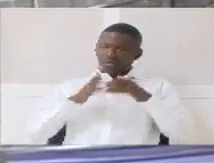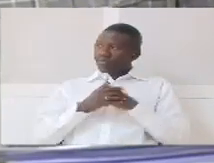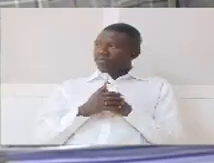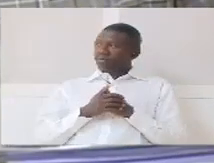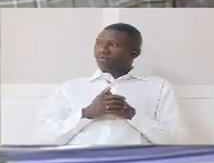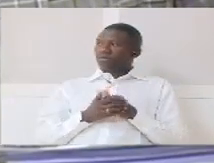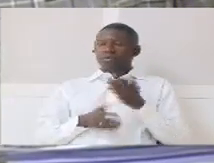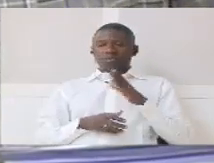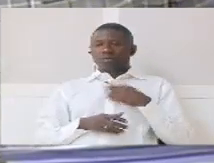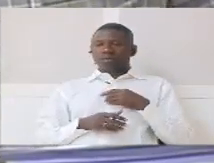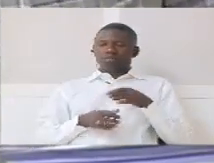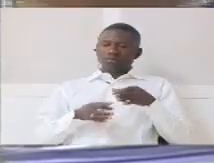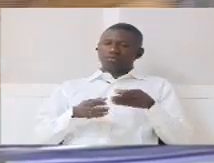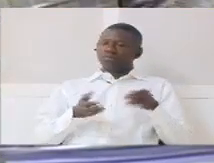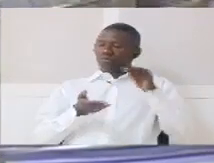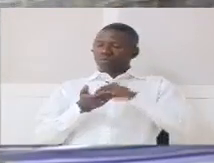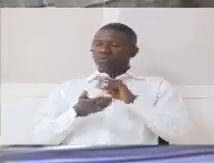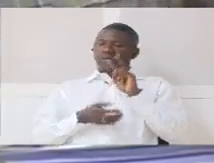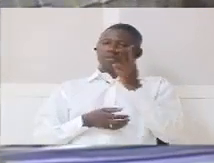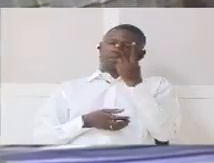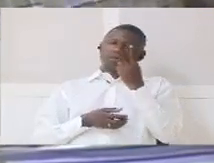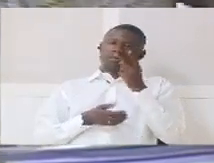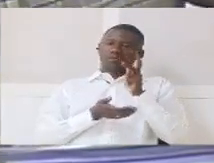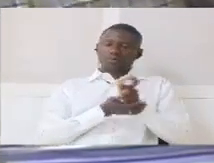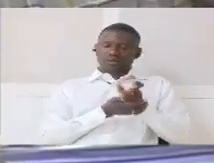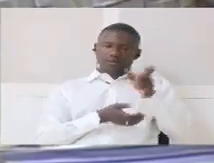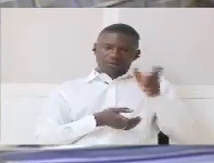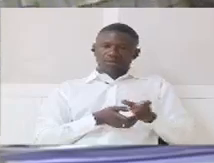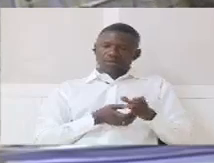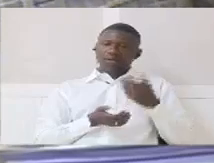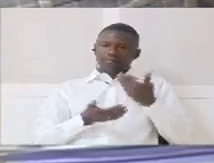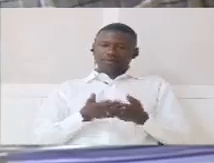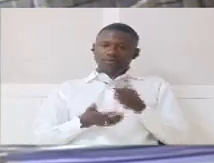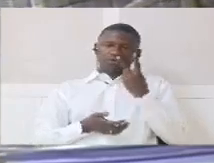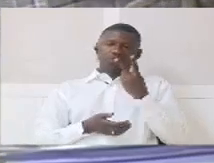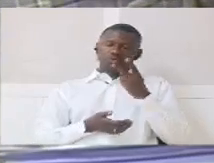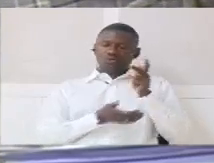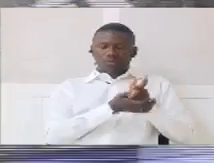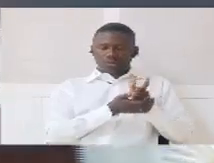we can just put in the second witness, and we can finish two witnesses today.